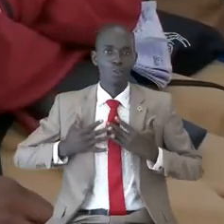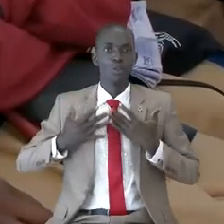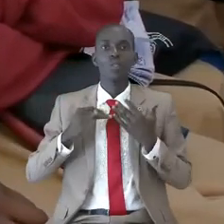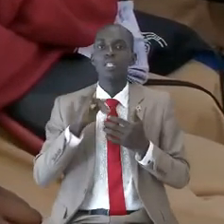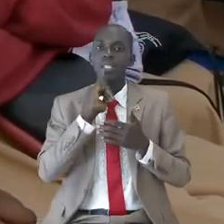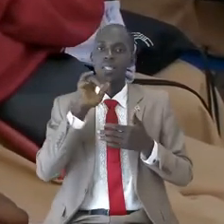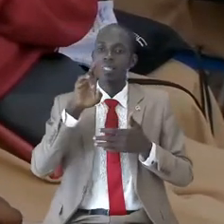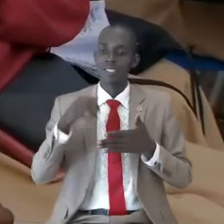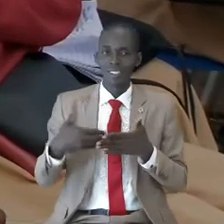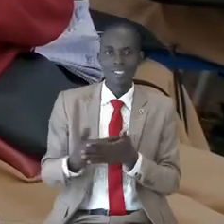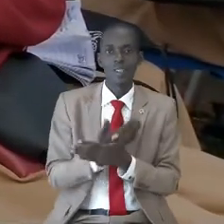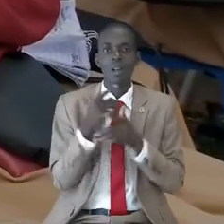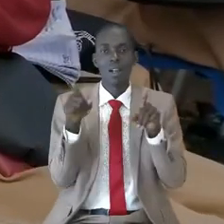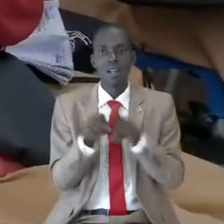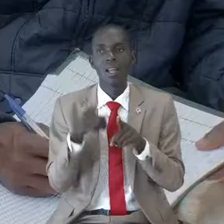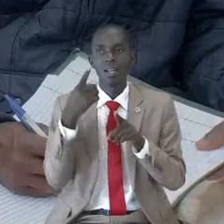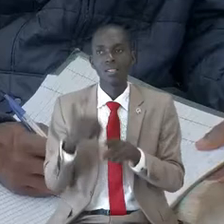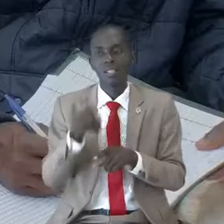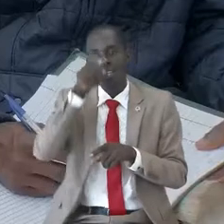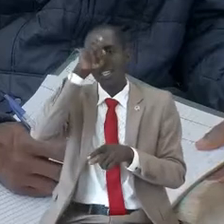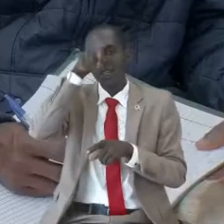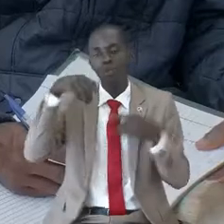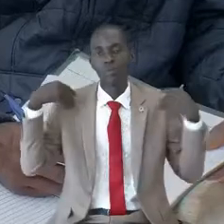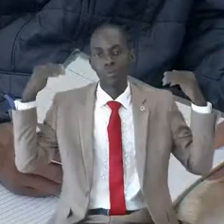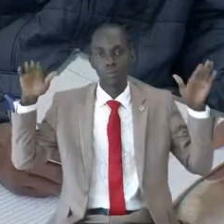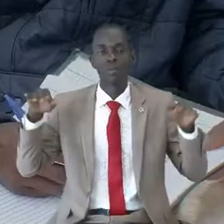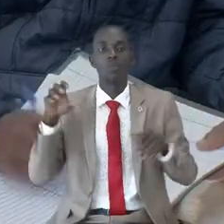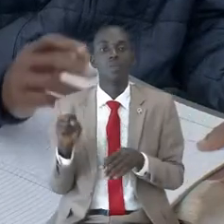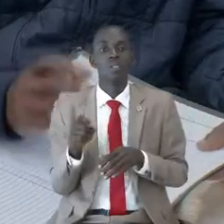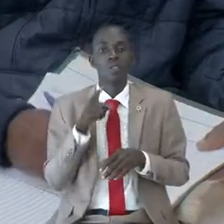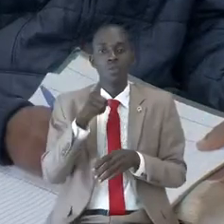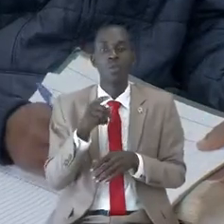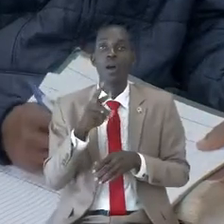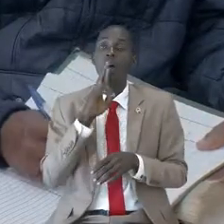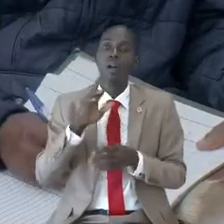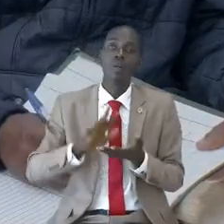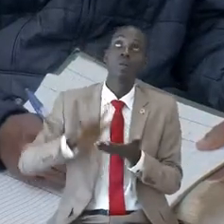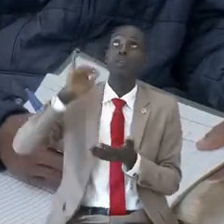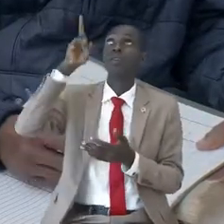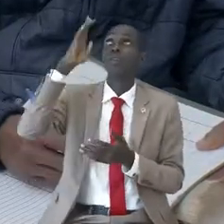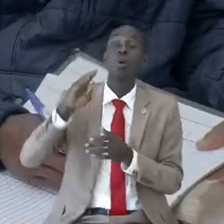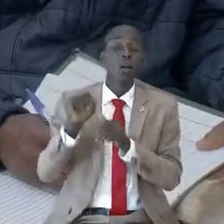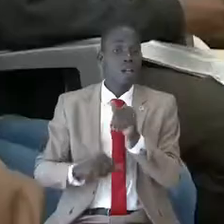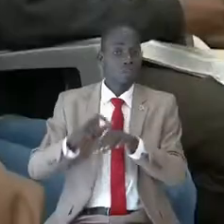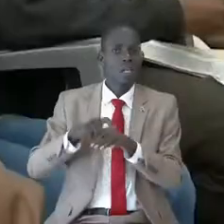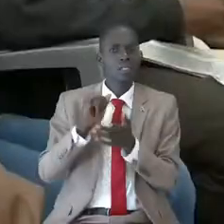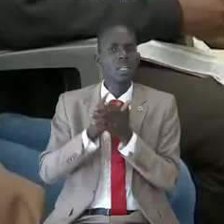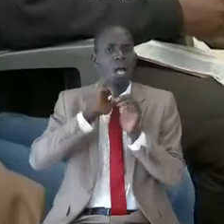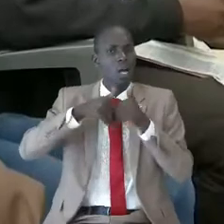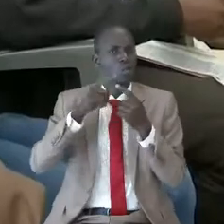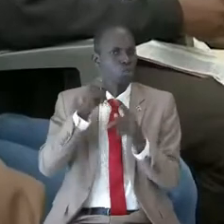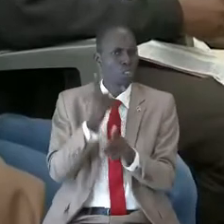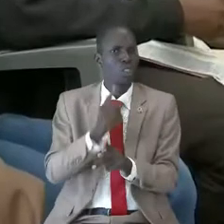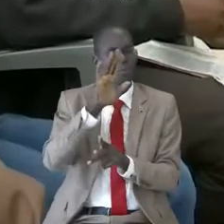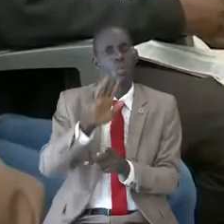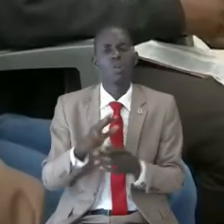is renewed like the eagles. You're glorifying God every time. That's how to keep the healing. You're